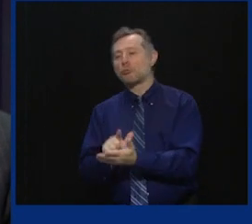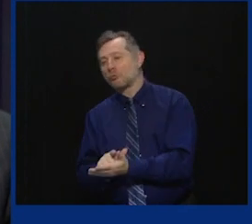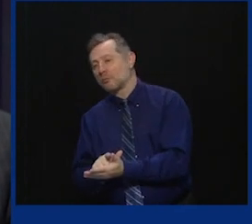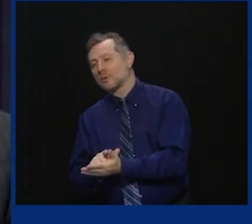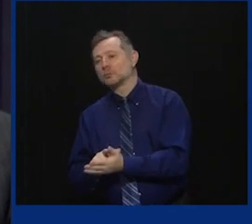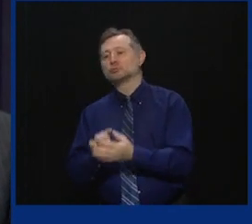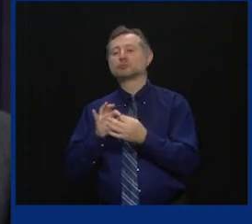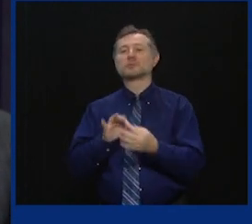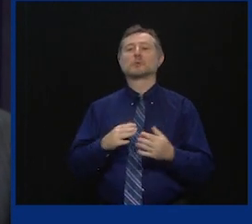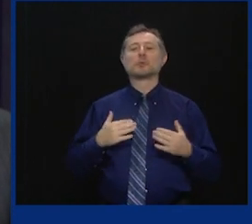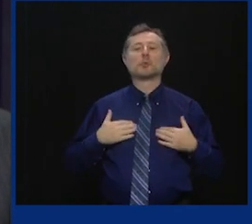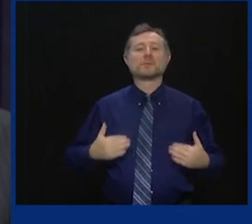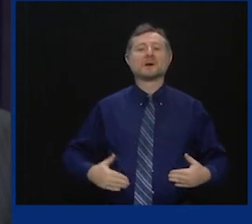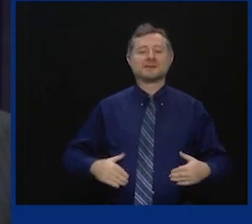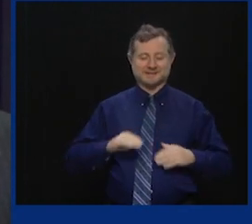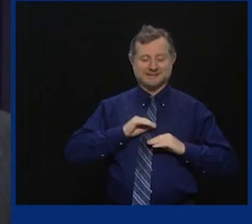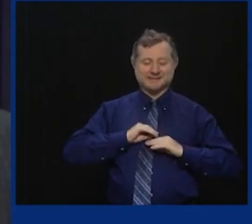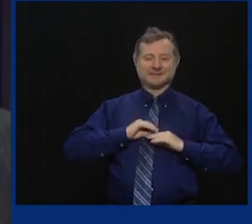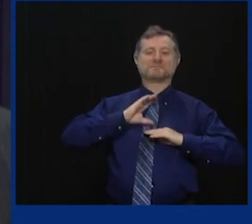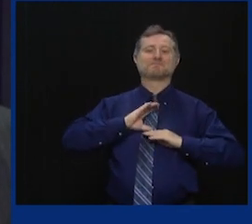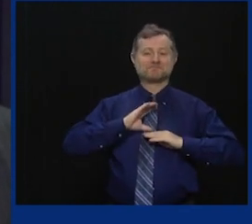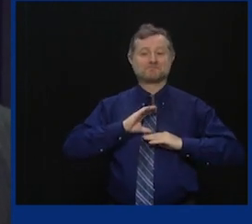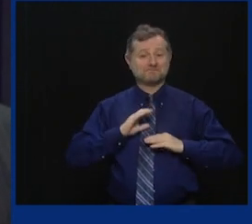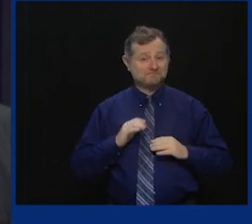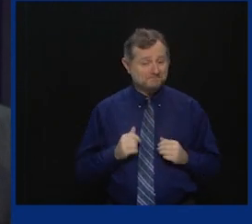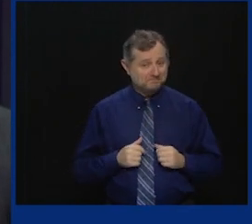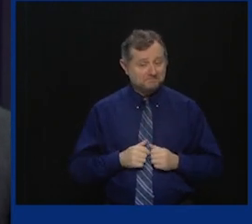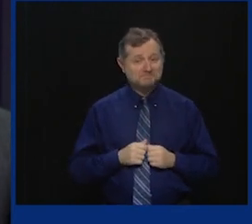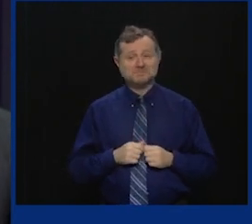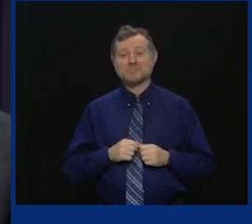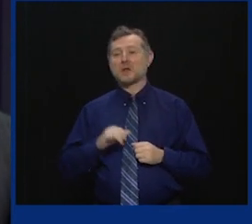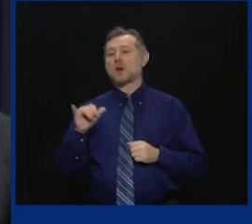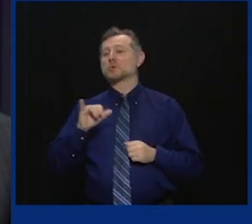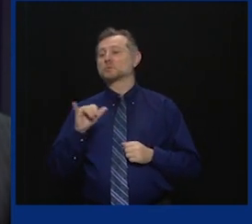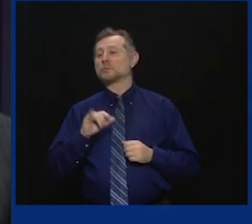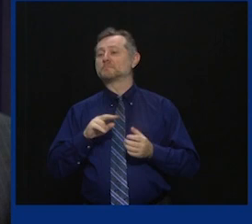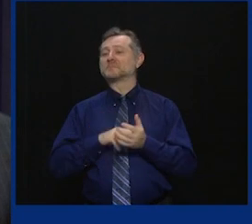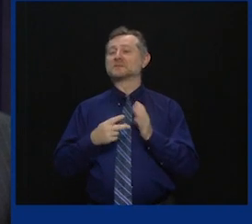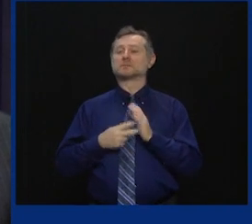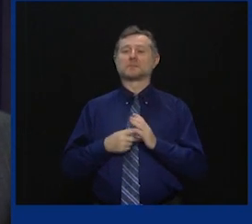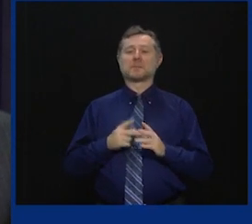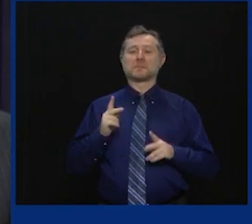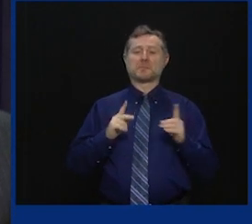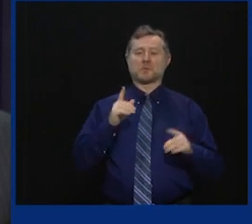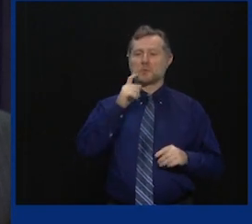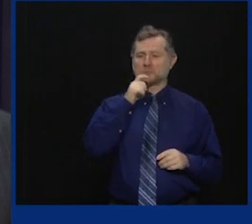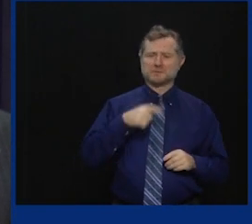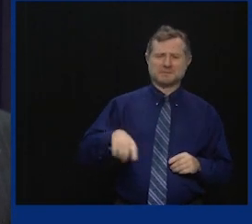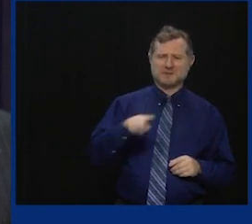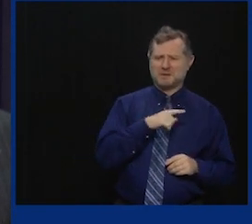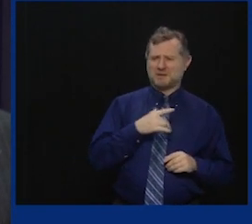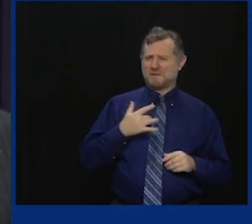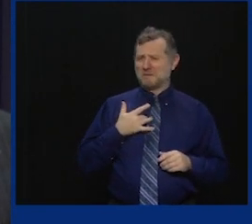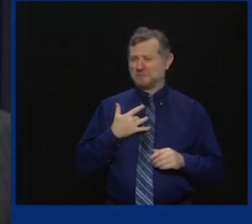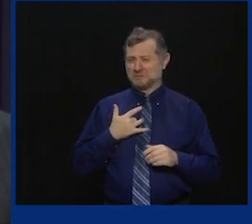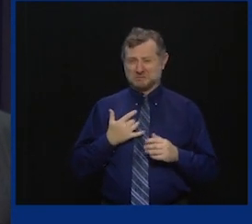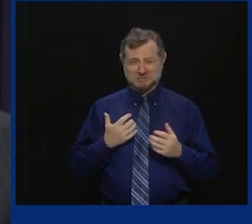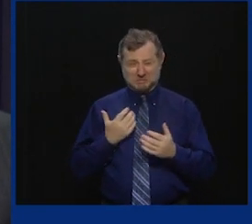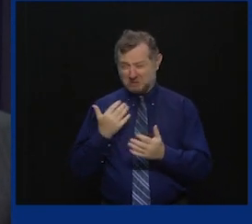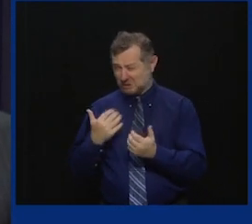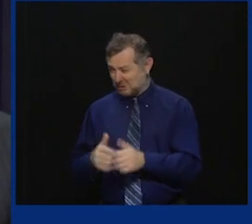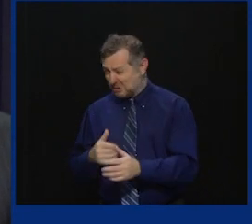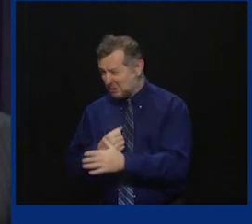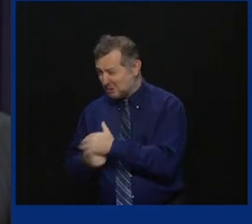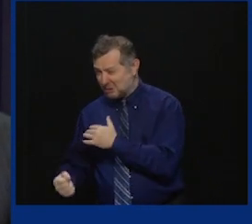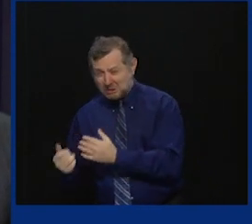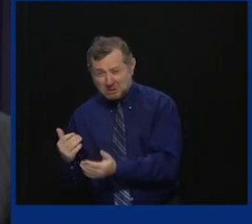dignity. It also means that people who do not belong in prison will not be there. It